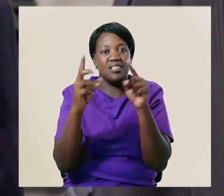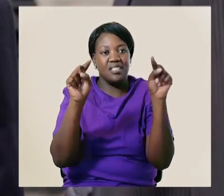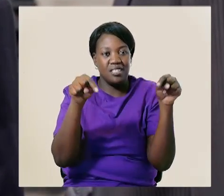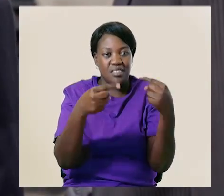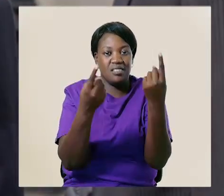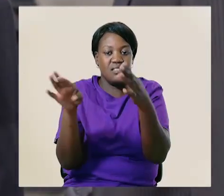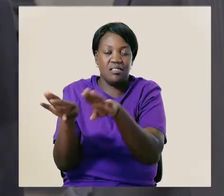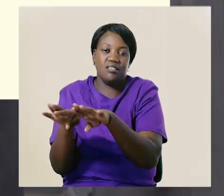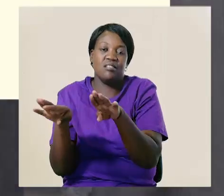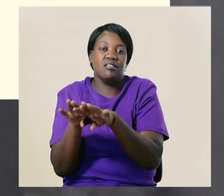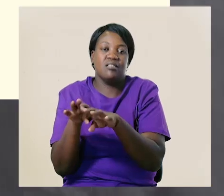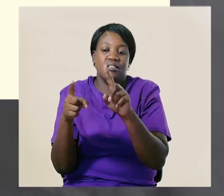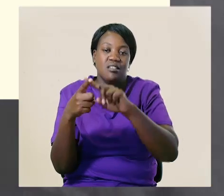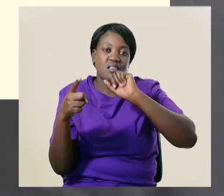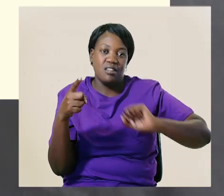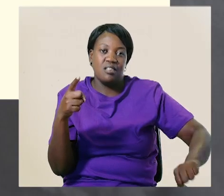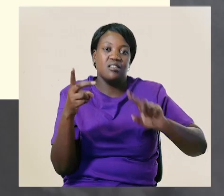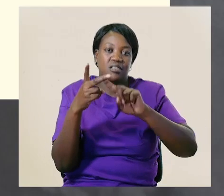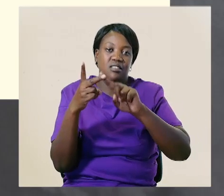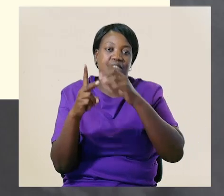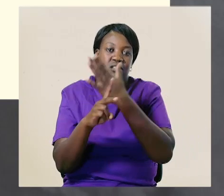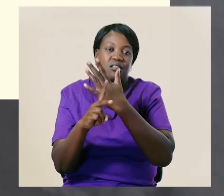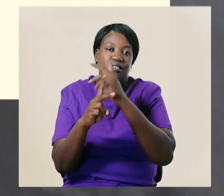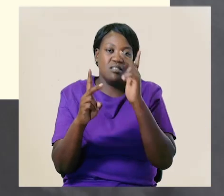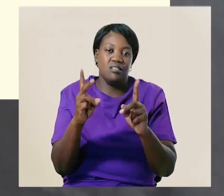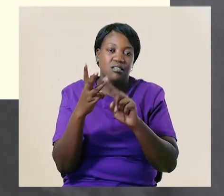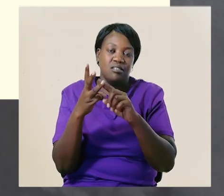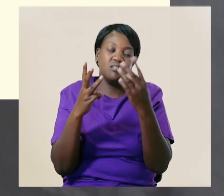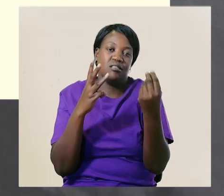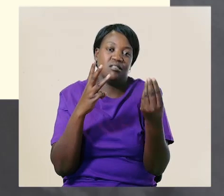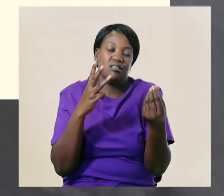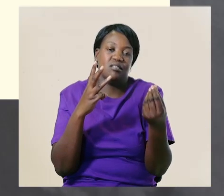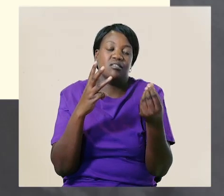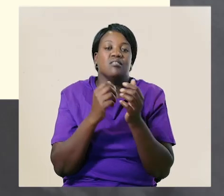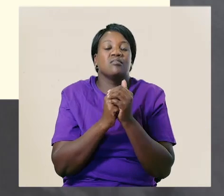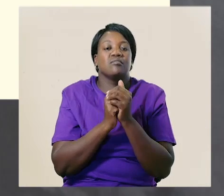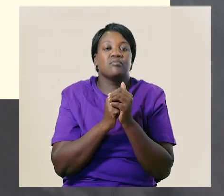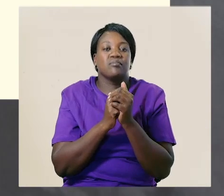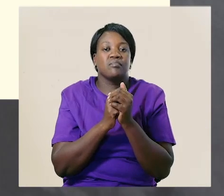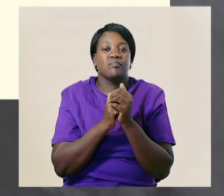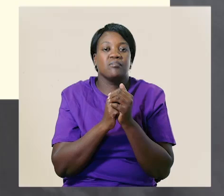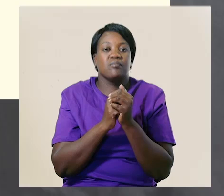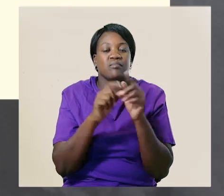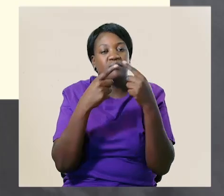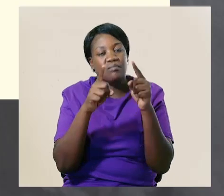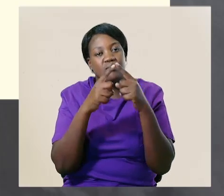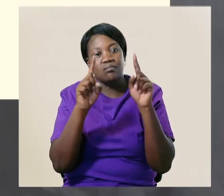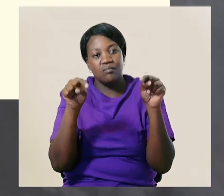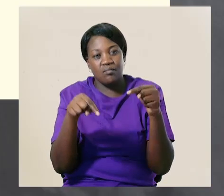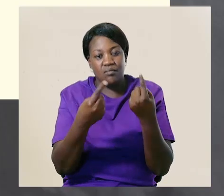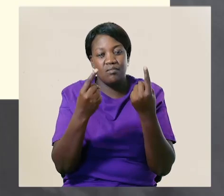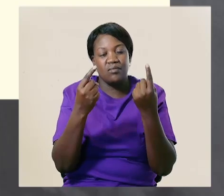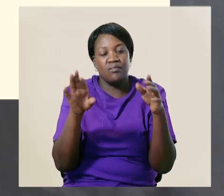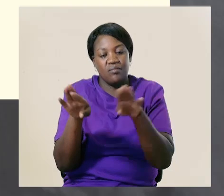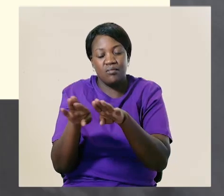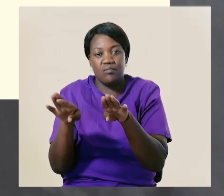of production: land, labor, and capital. There are a number of ways in which